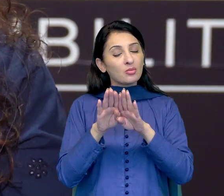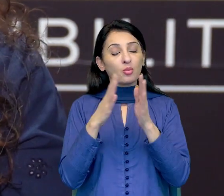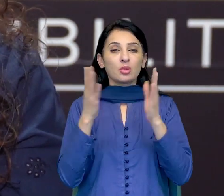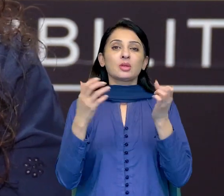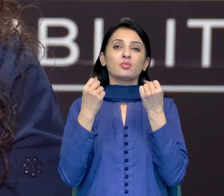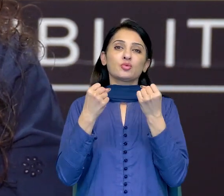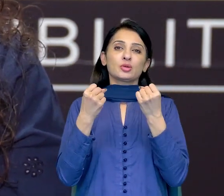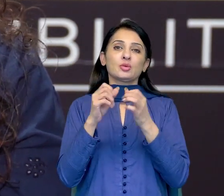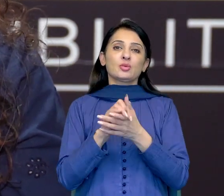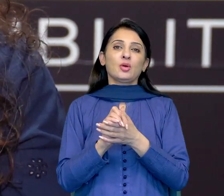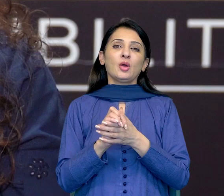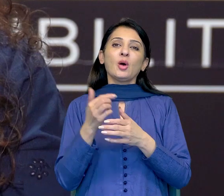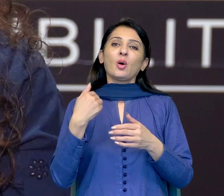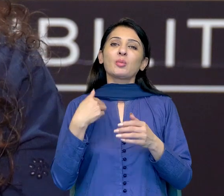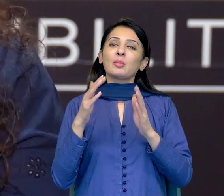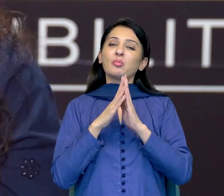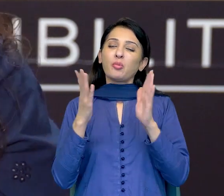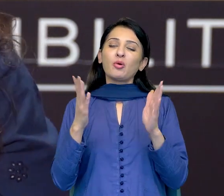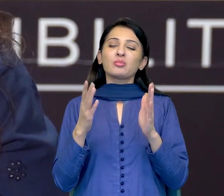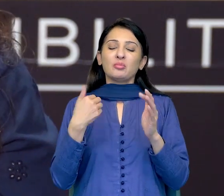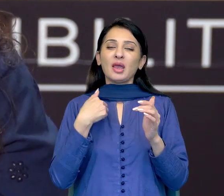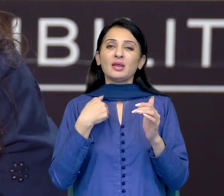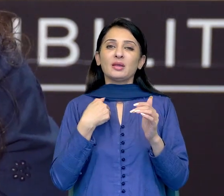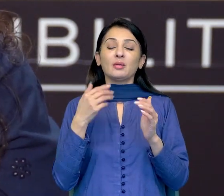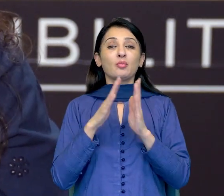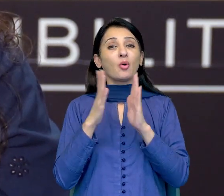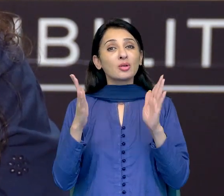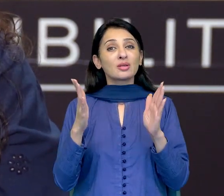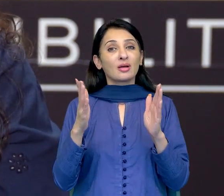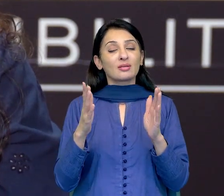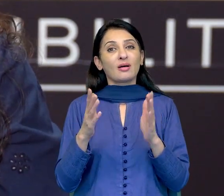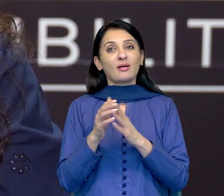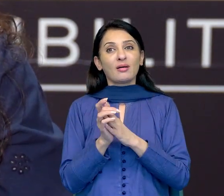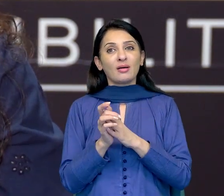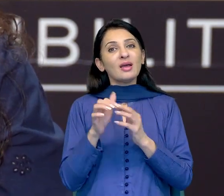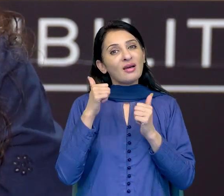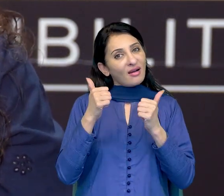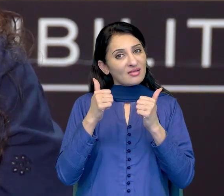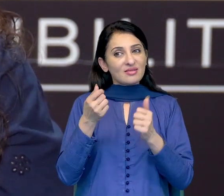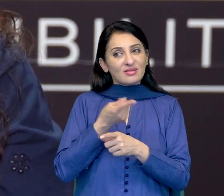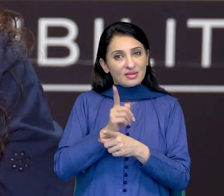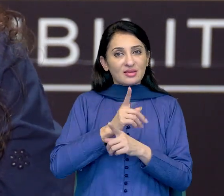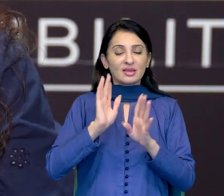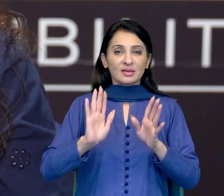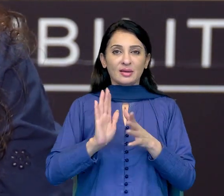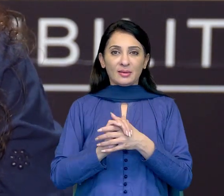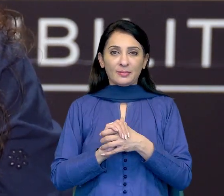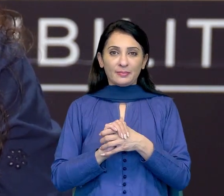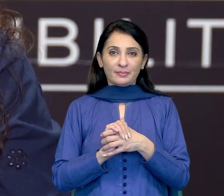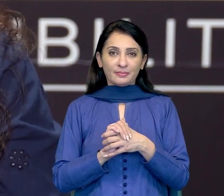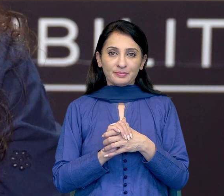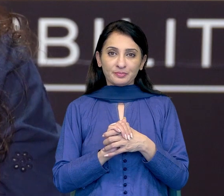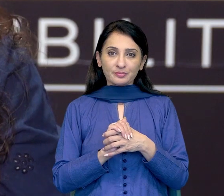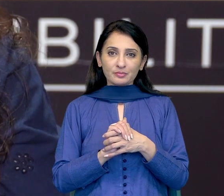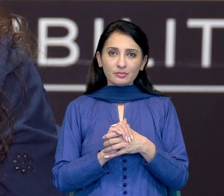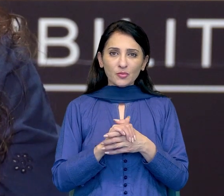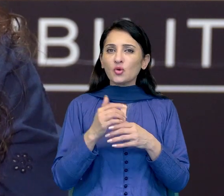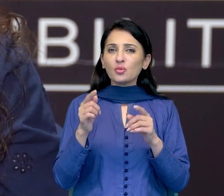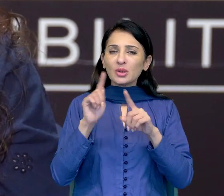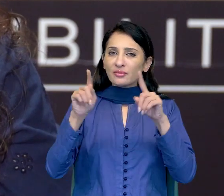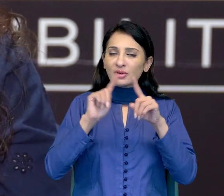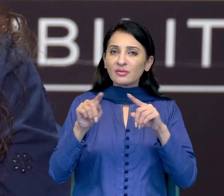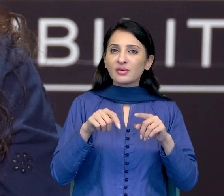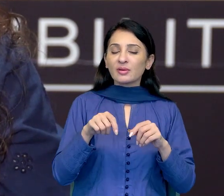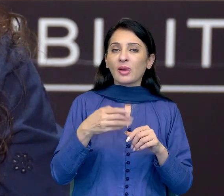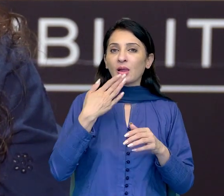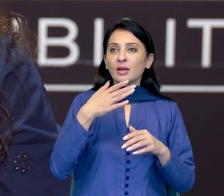transportation, and so many strikes that university used to get shut down for months, and power cuts. So that